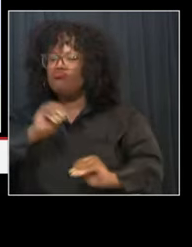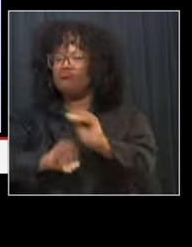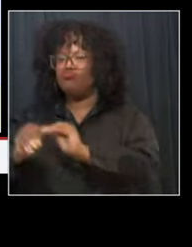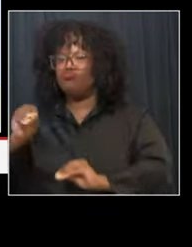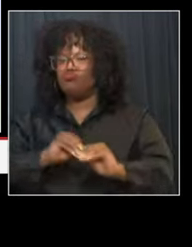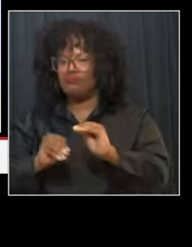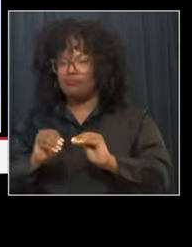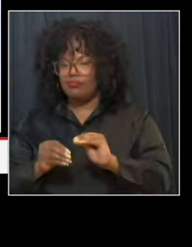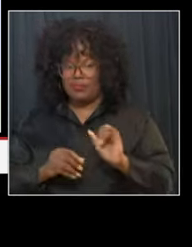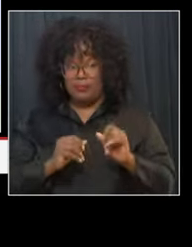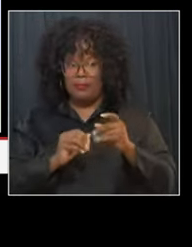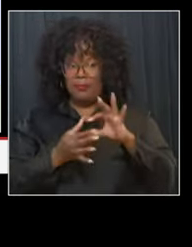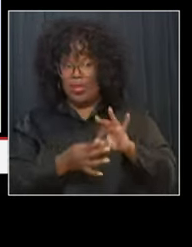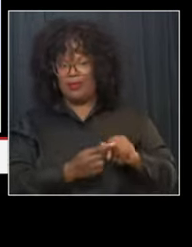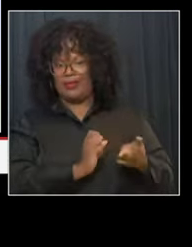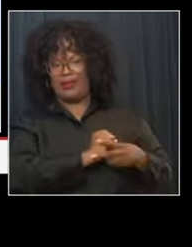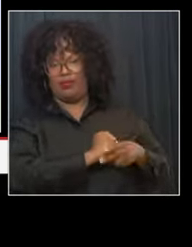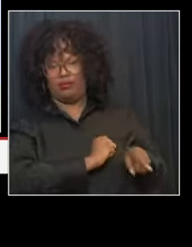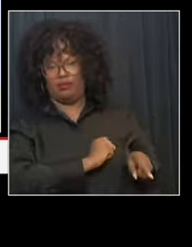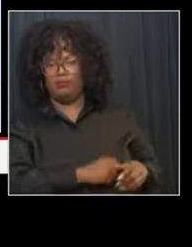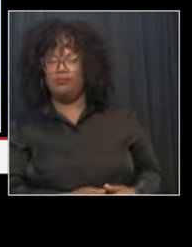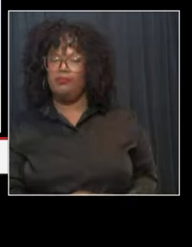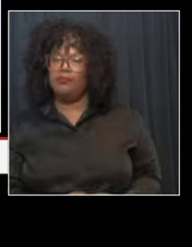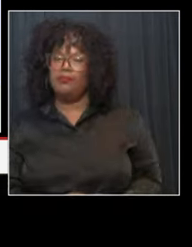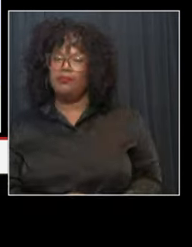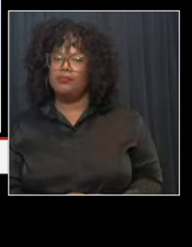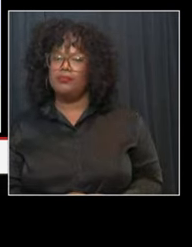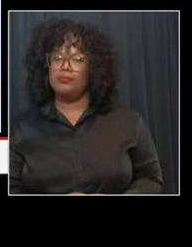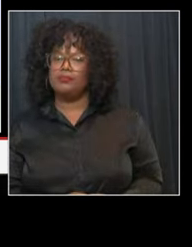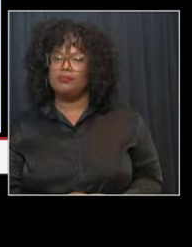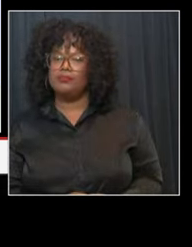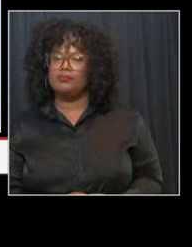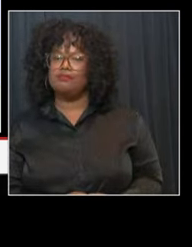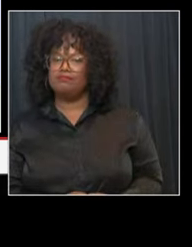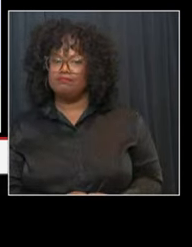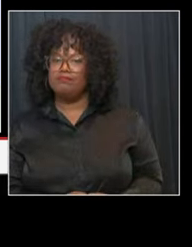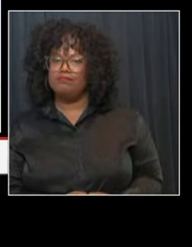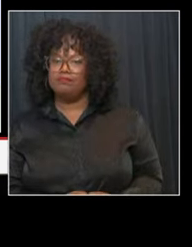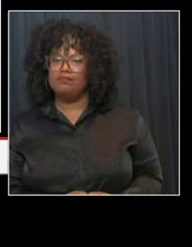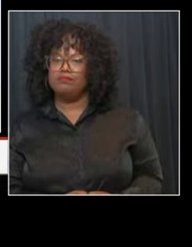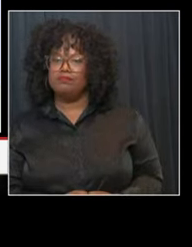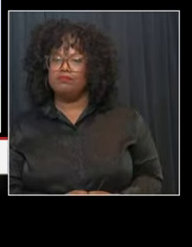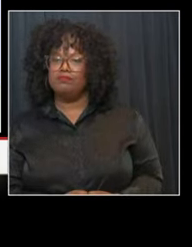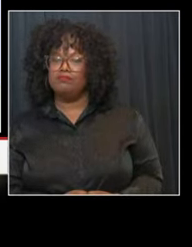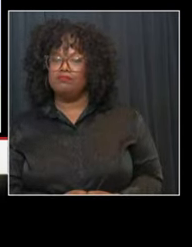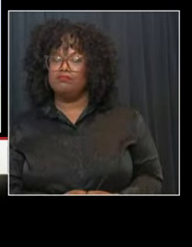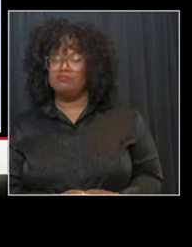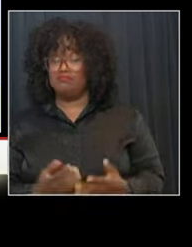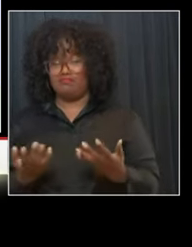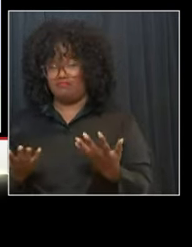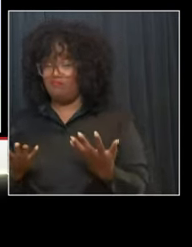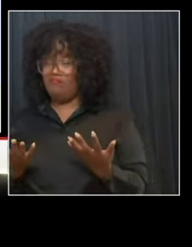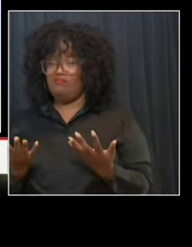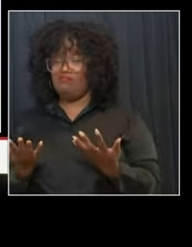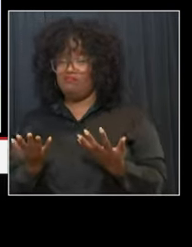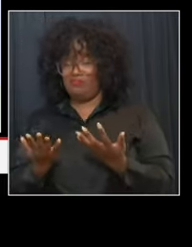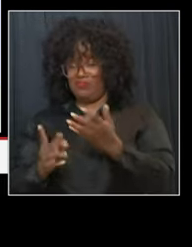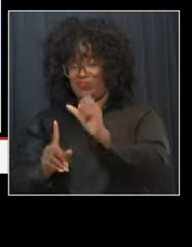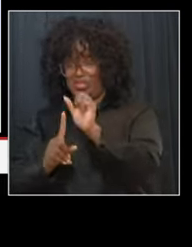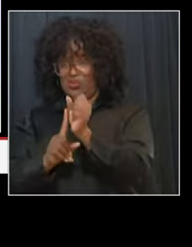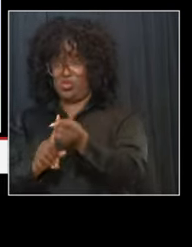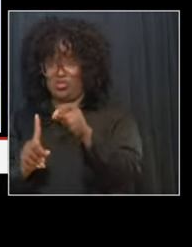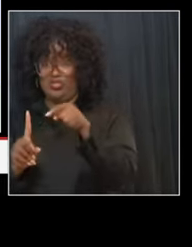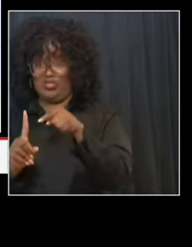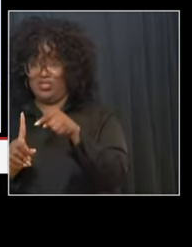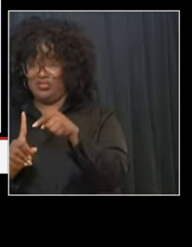will focus on the cut as a result of the CR, but there are really three bottom lines we had to make sure we hit to have a budget